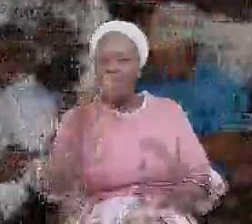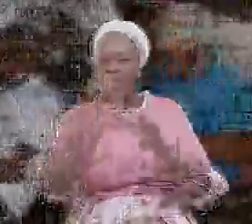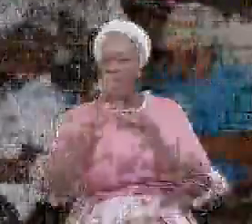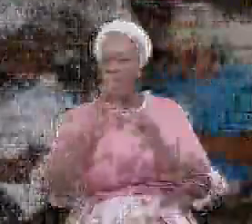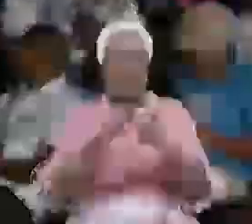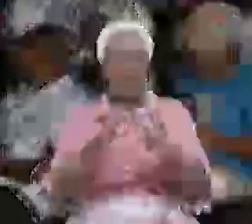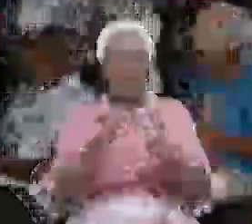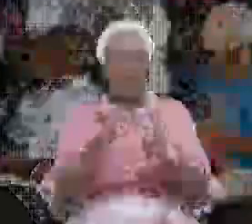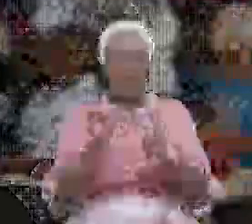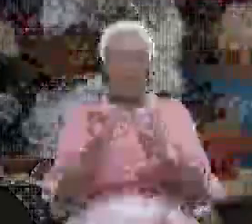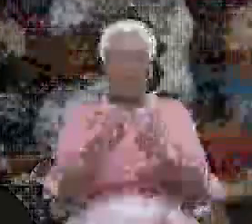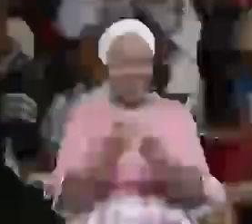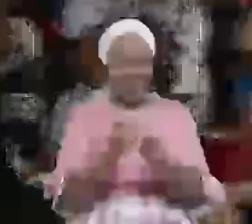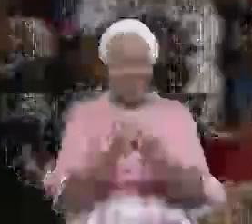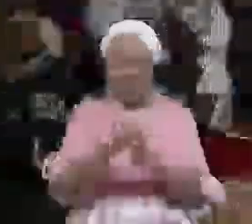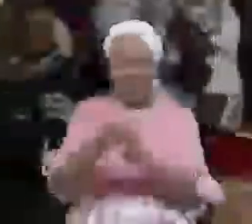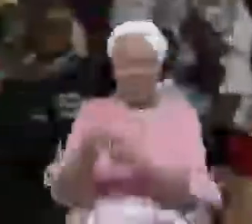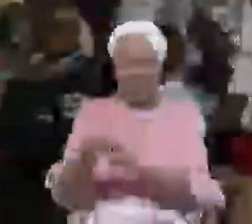somewhere,